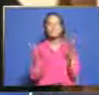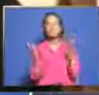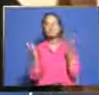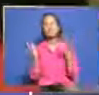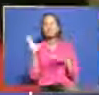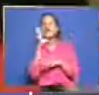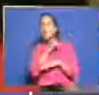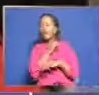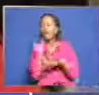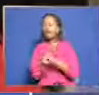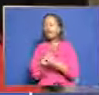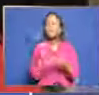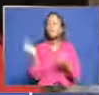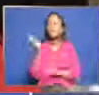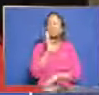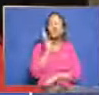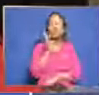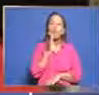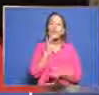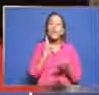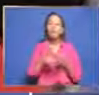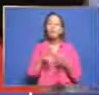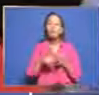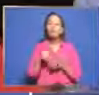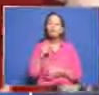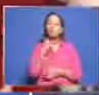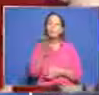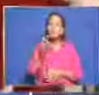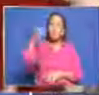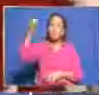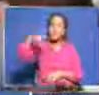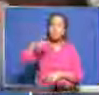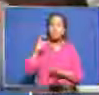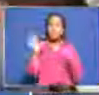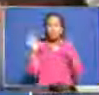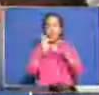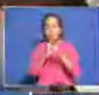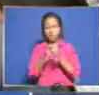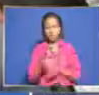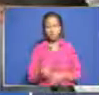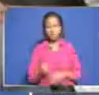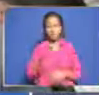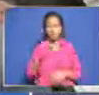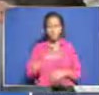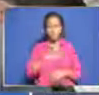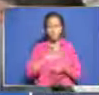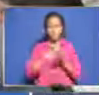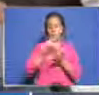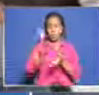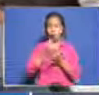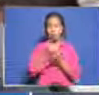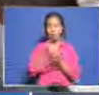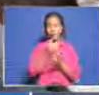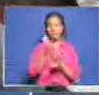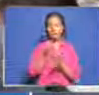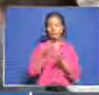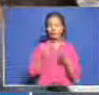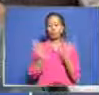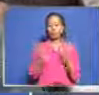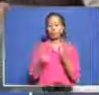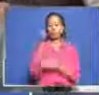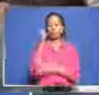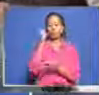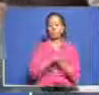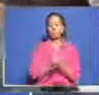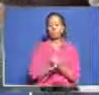for consumption, low electricity connectivity and poor health systems. Mtafungua ofisi kwa kila ward katika